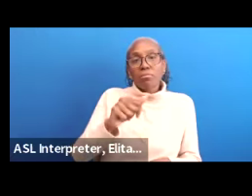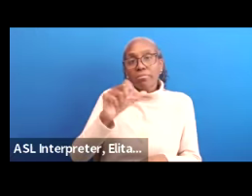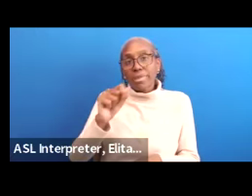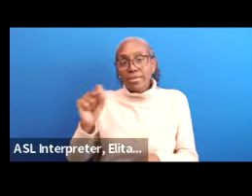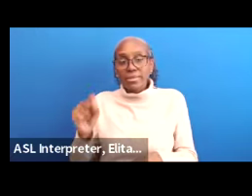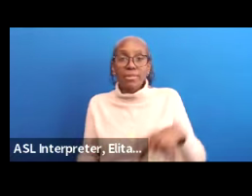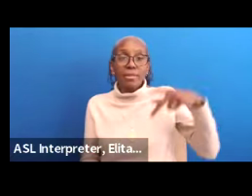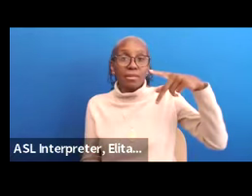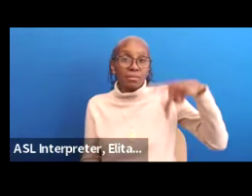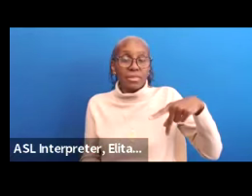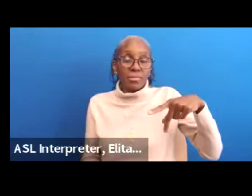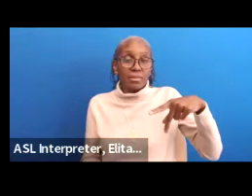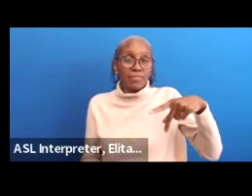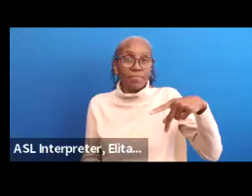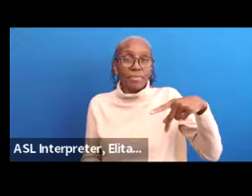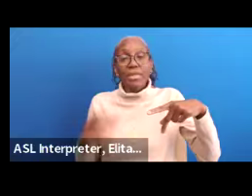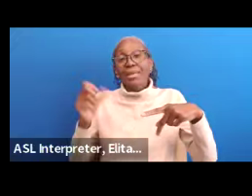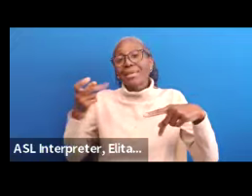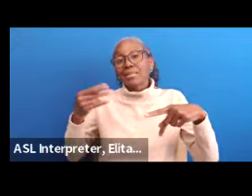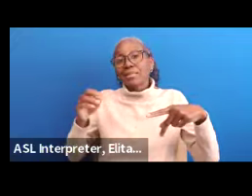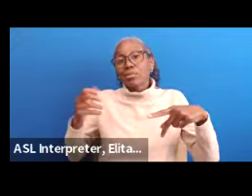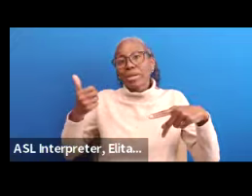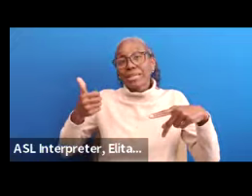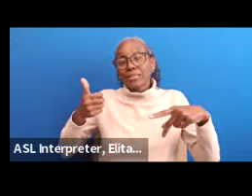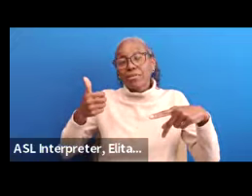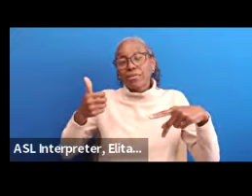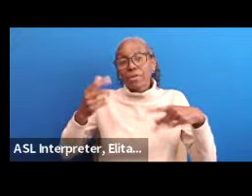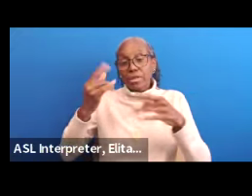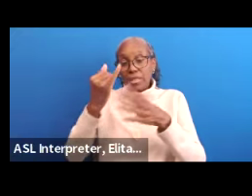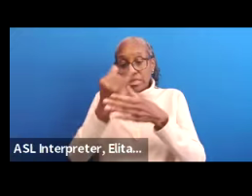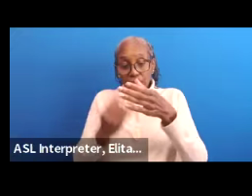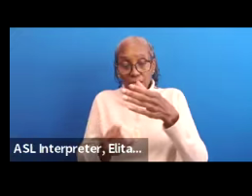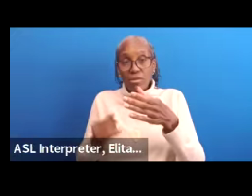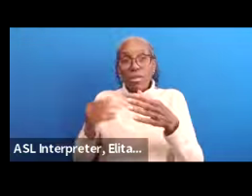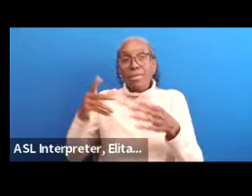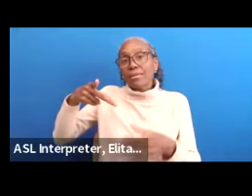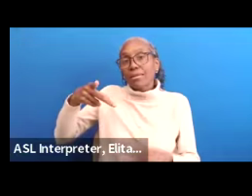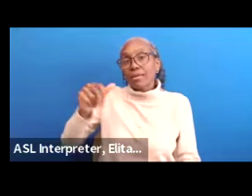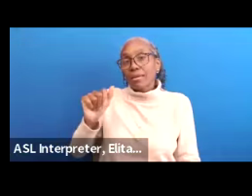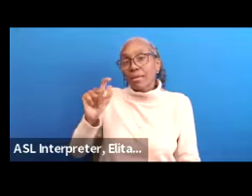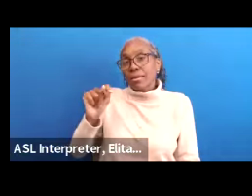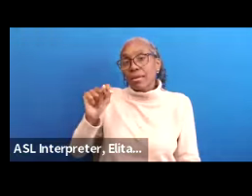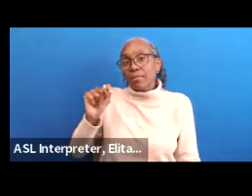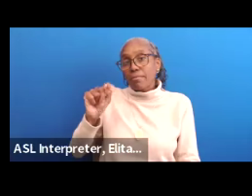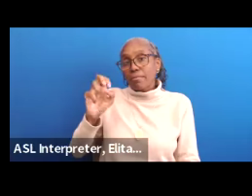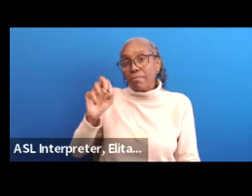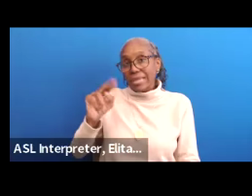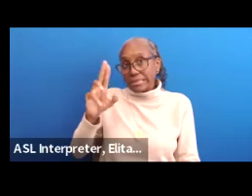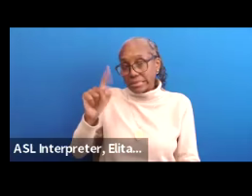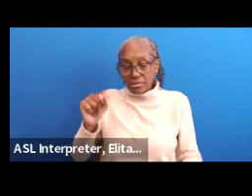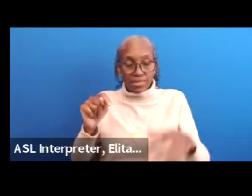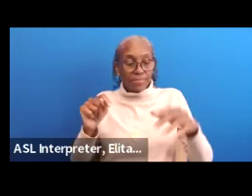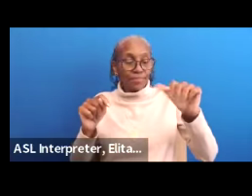for, is the spinal canal patent? Is the spinal